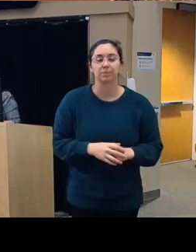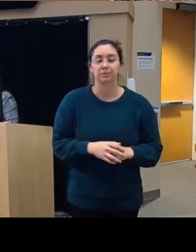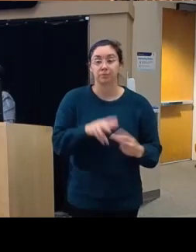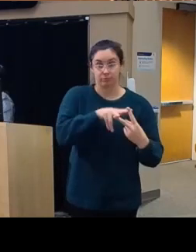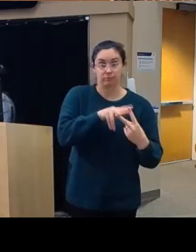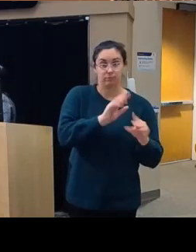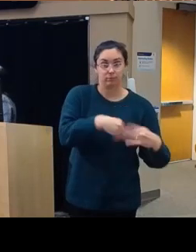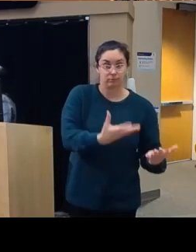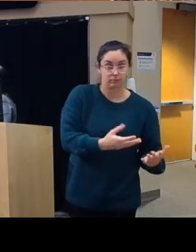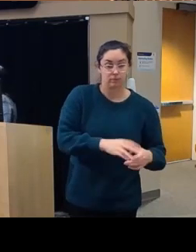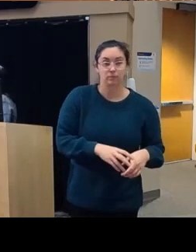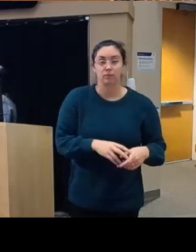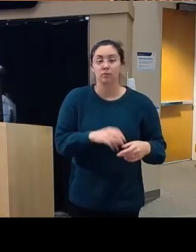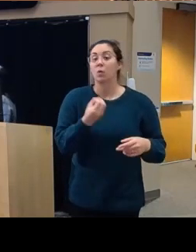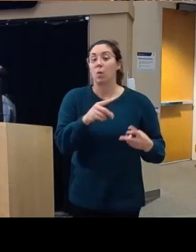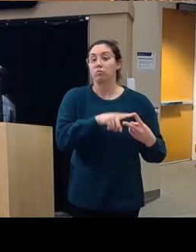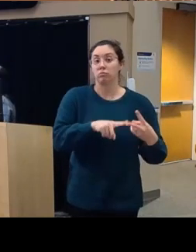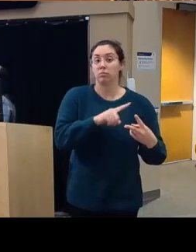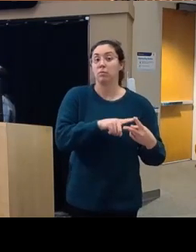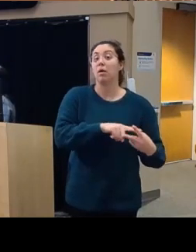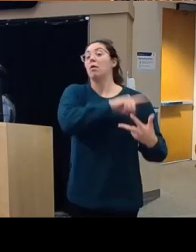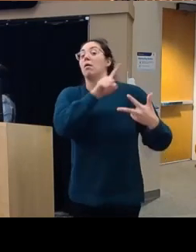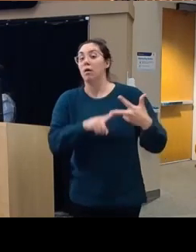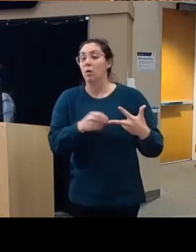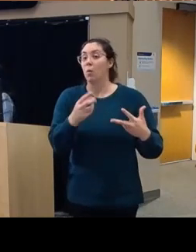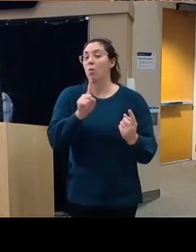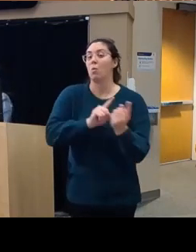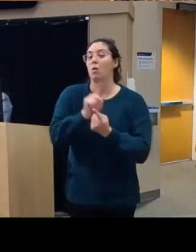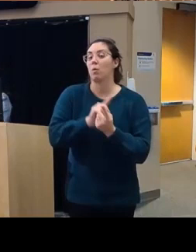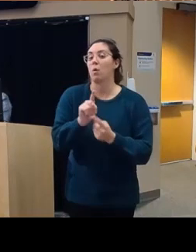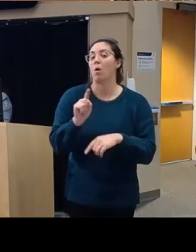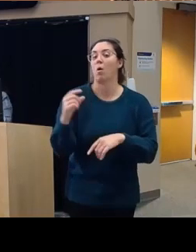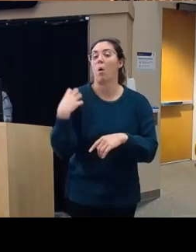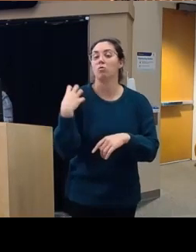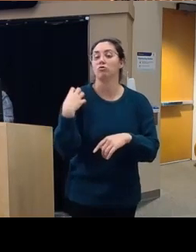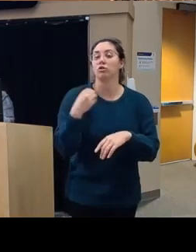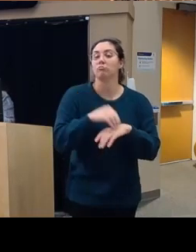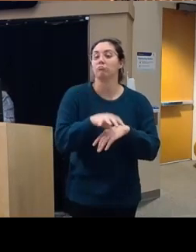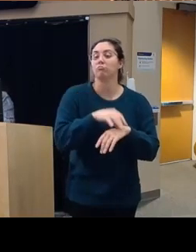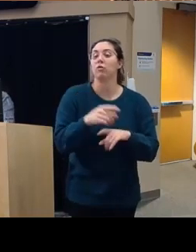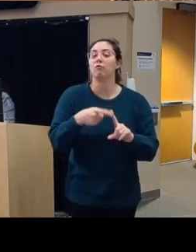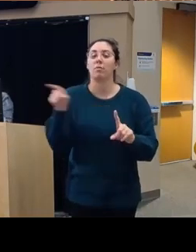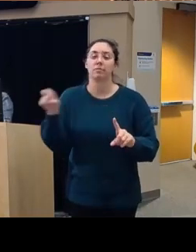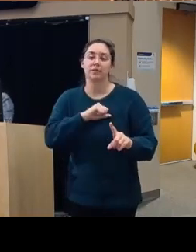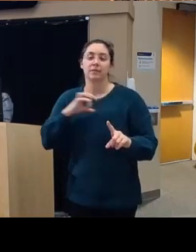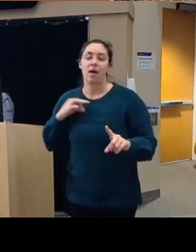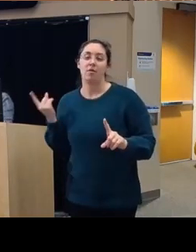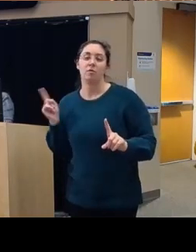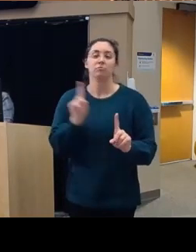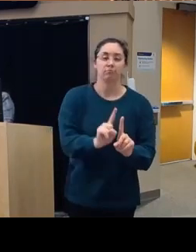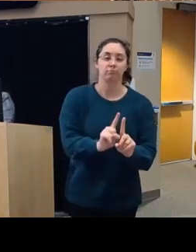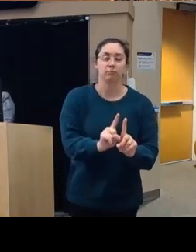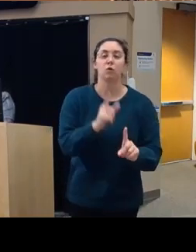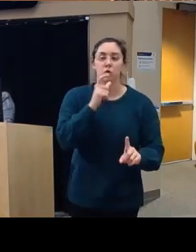getting that or getting those two things plus like one-on-one coaching from one of our staff that